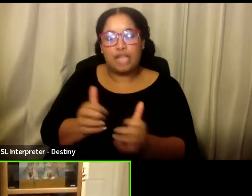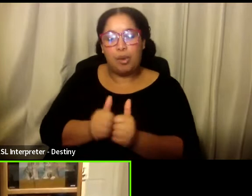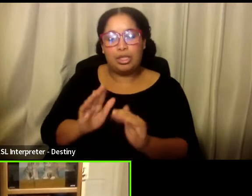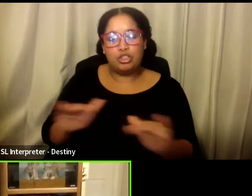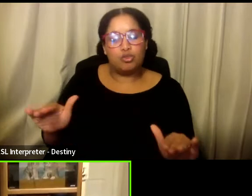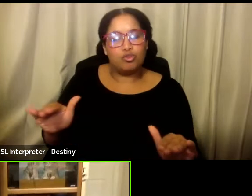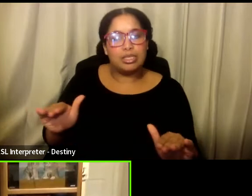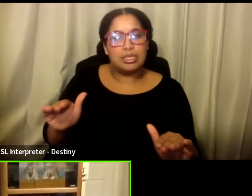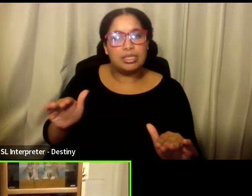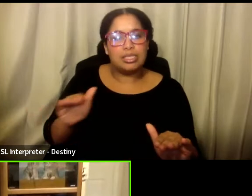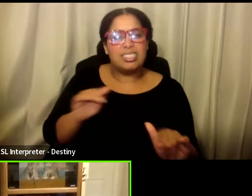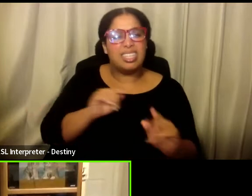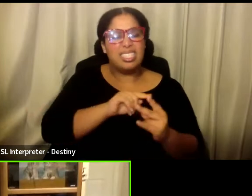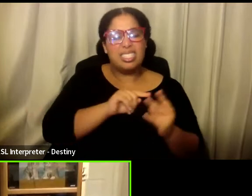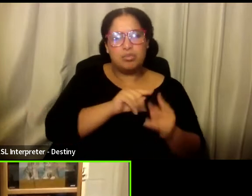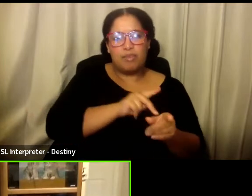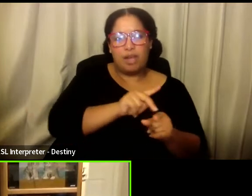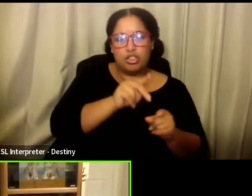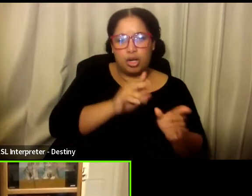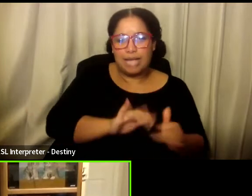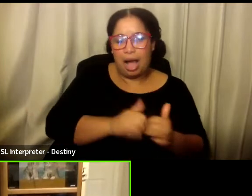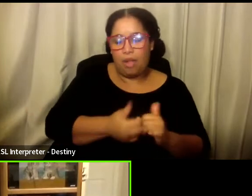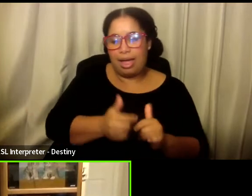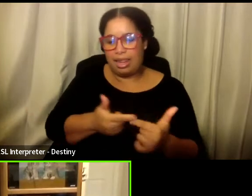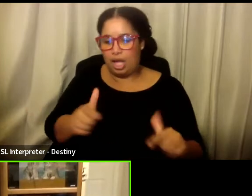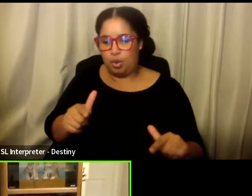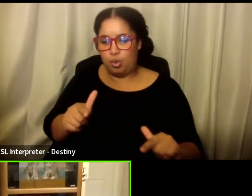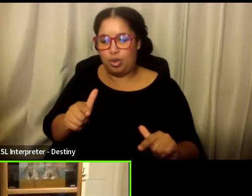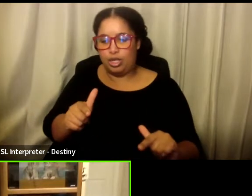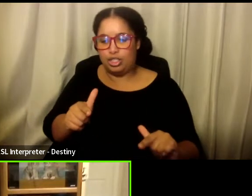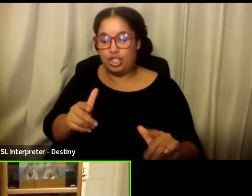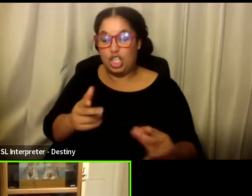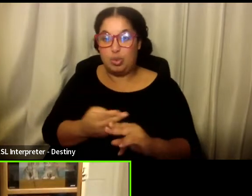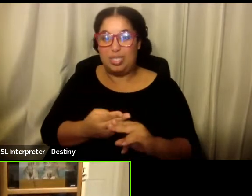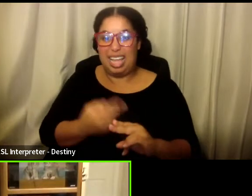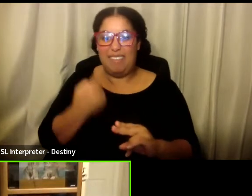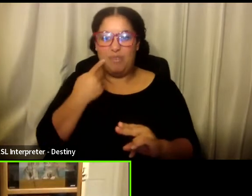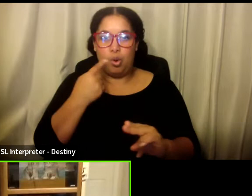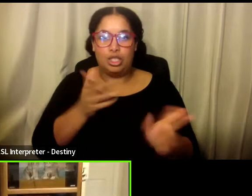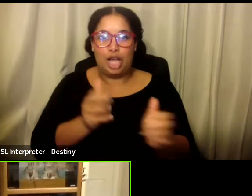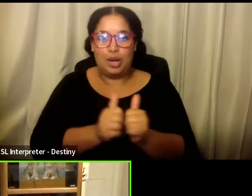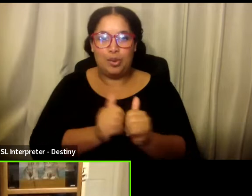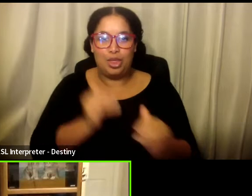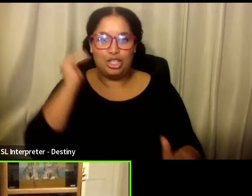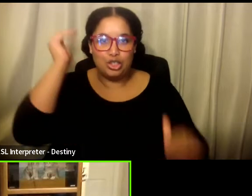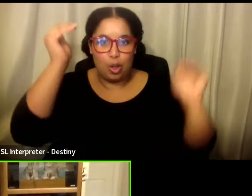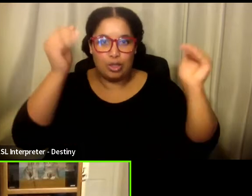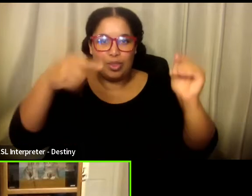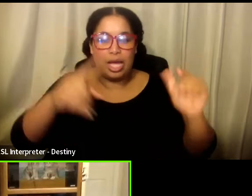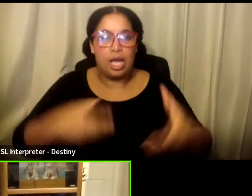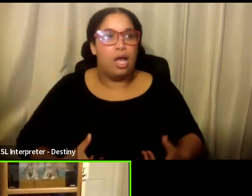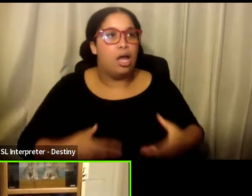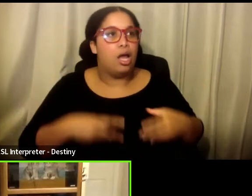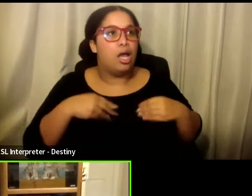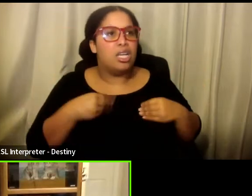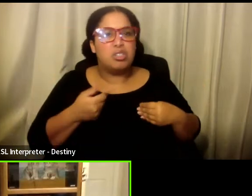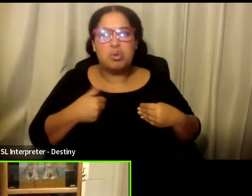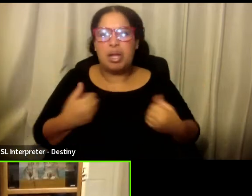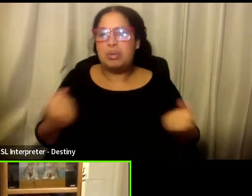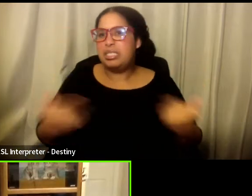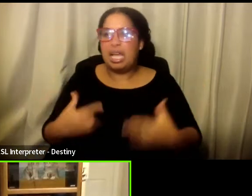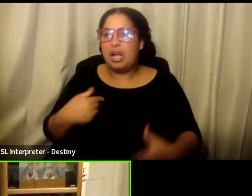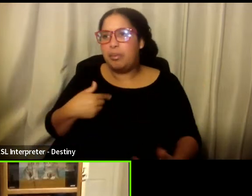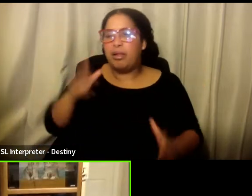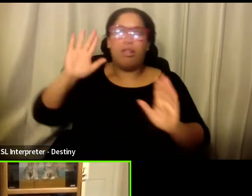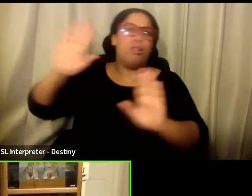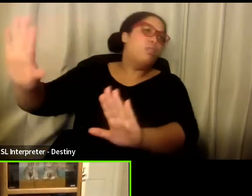can also get that language talking to adults so they'll accept it versus saying, you're trying to scare me, get out of